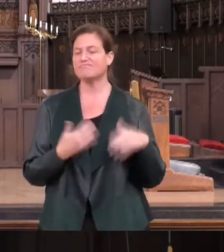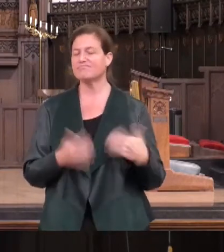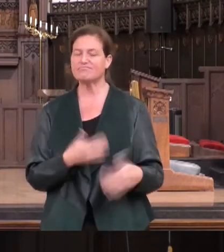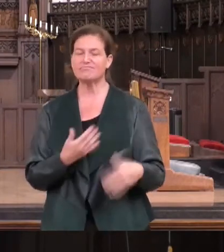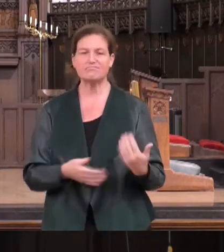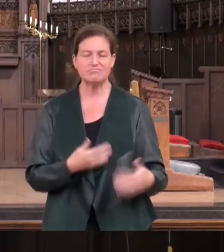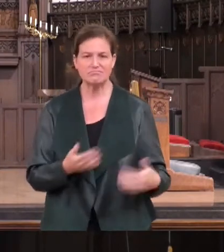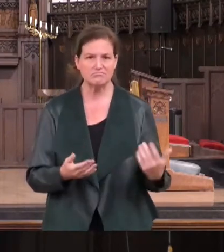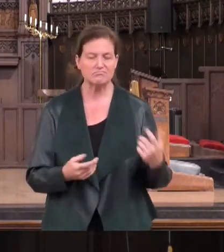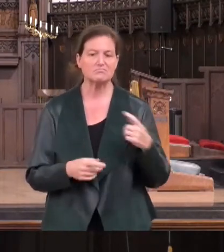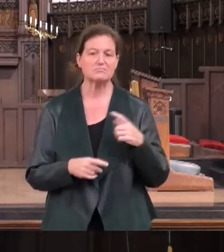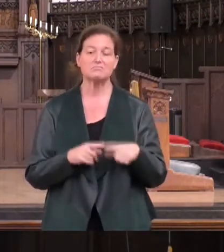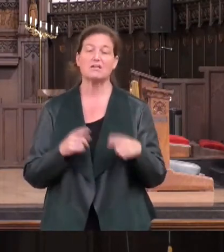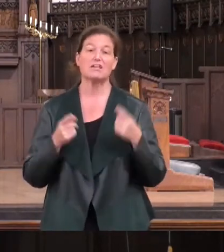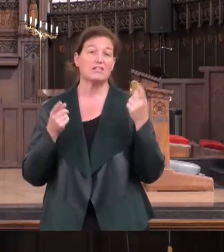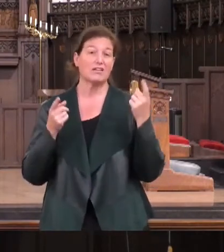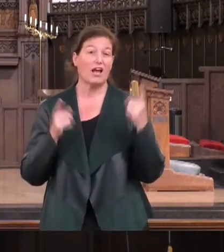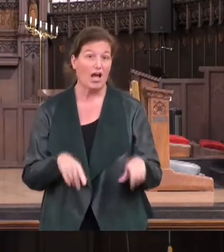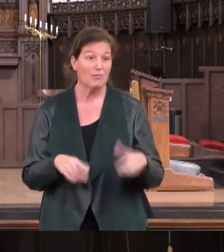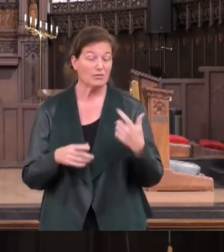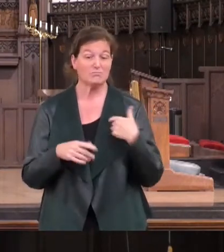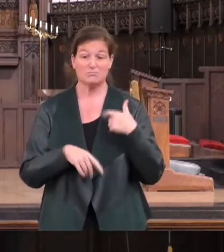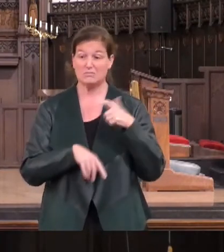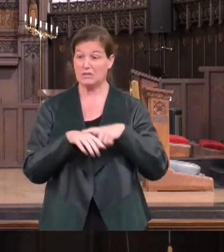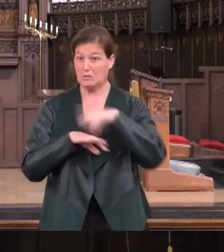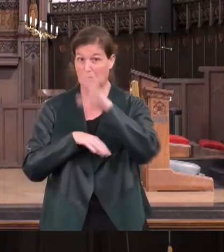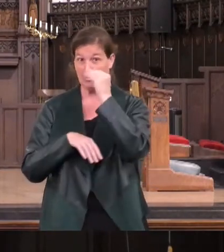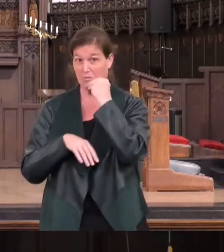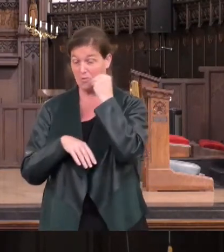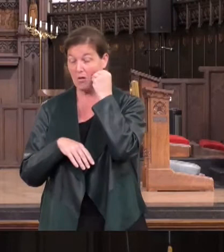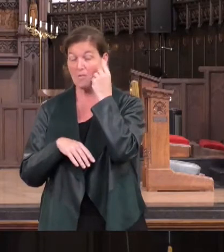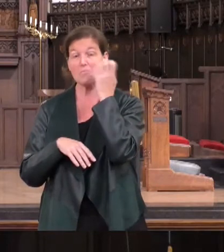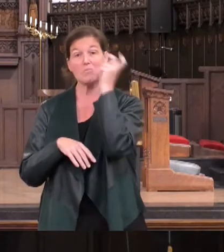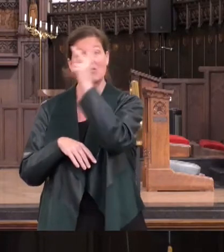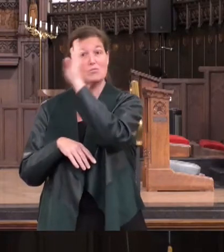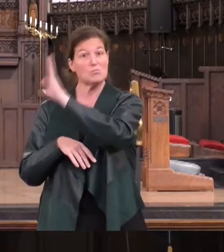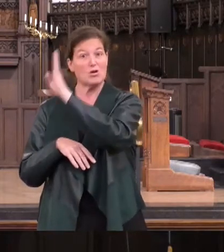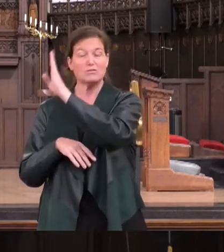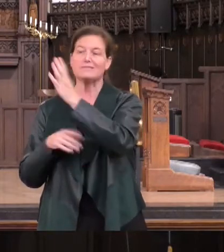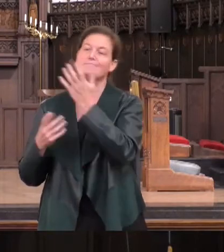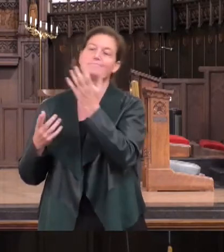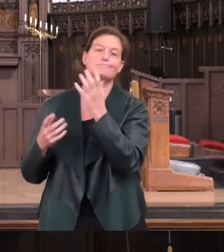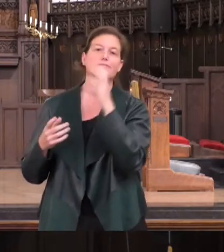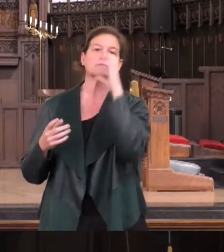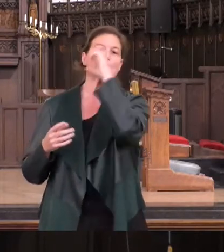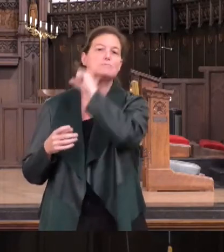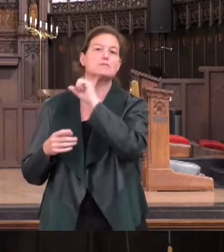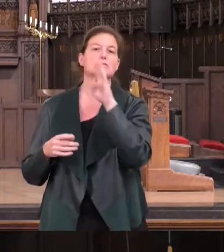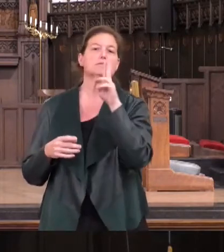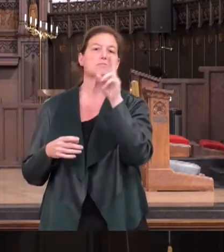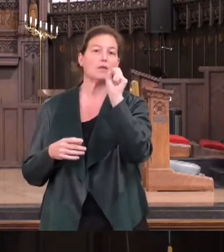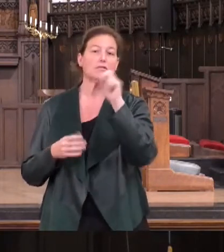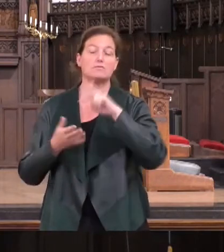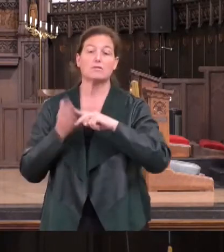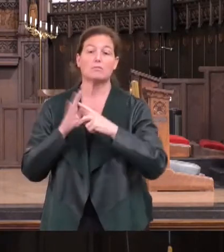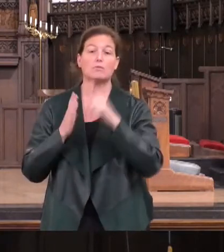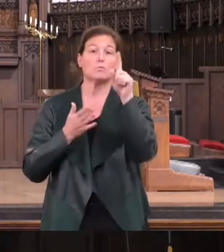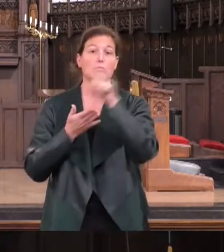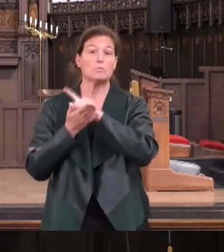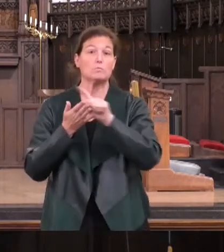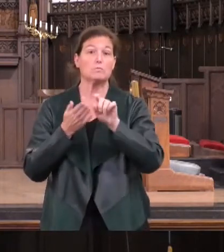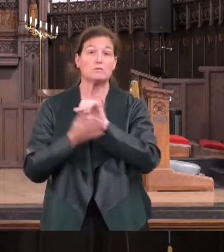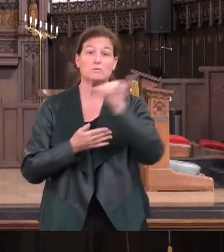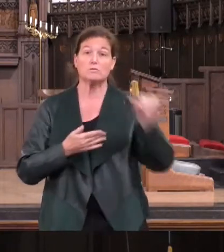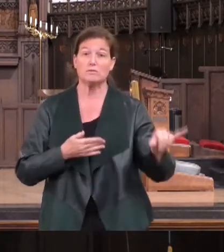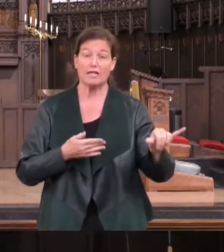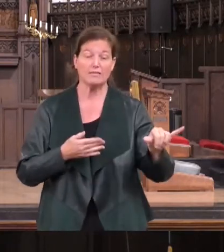but he missed the bus going back to Boston. It meant he had to stay another week, and in that week, He